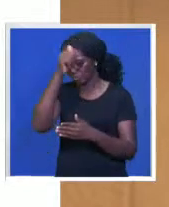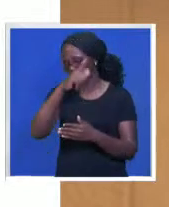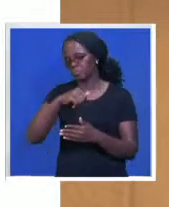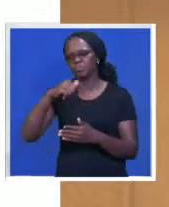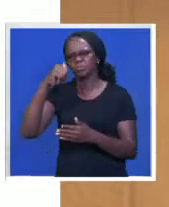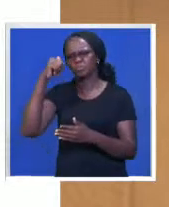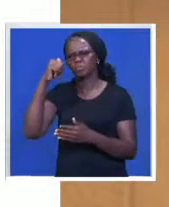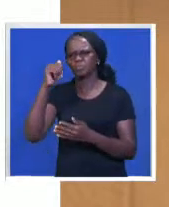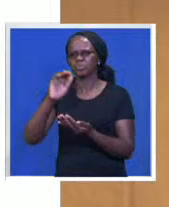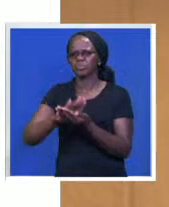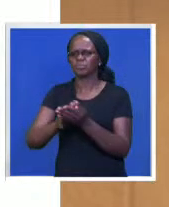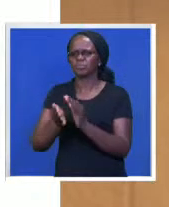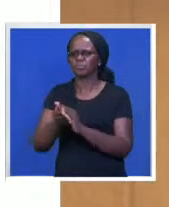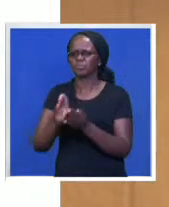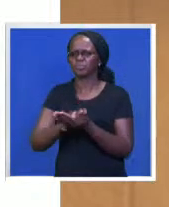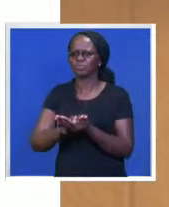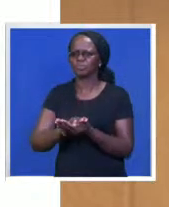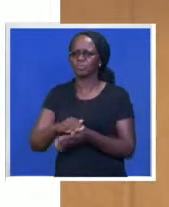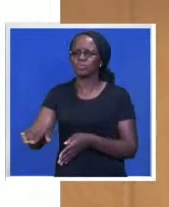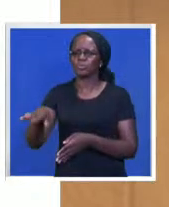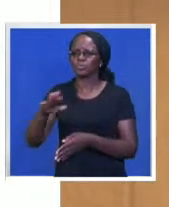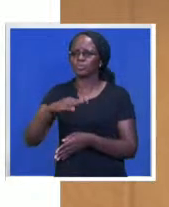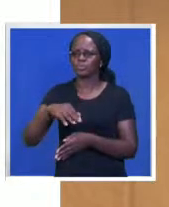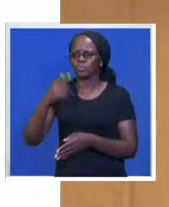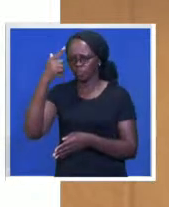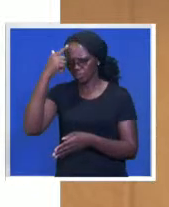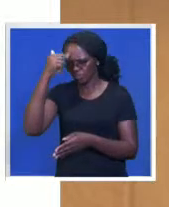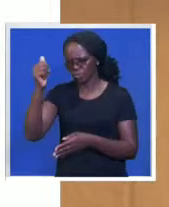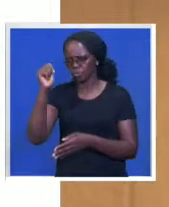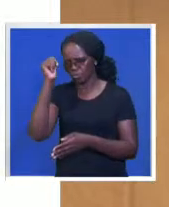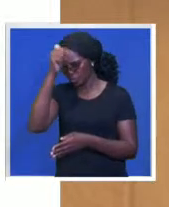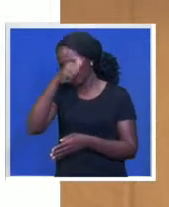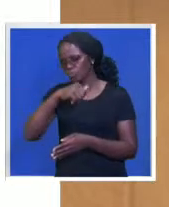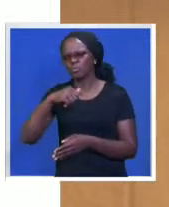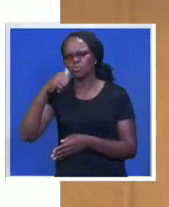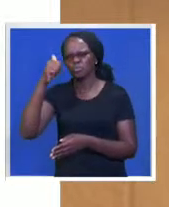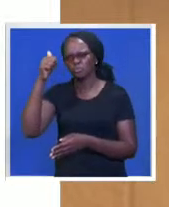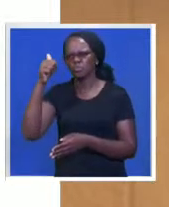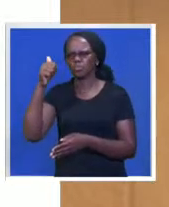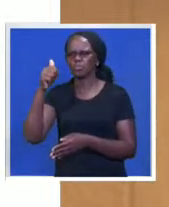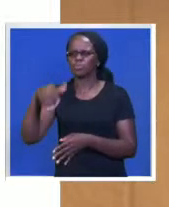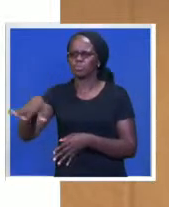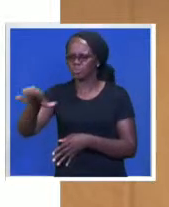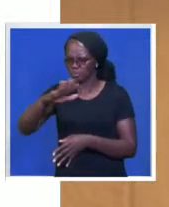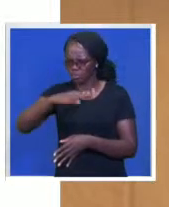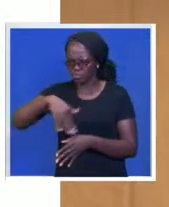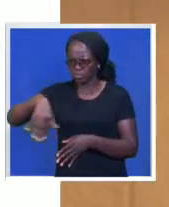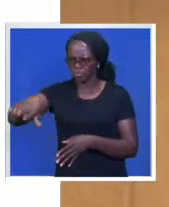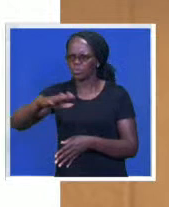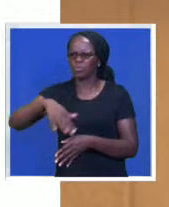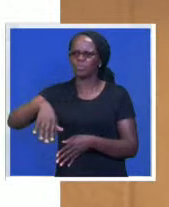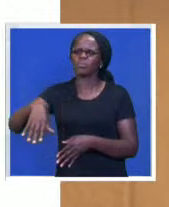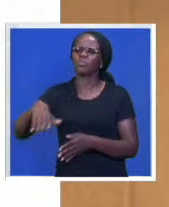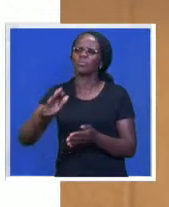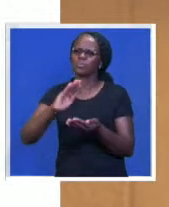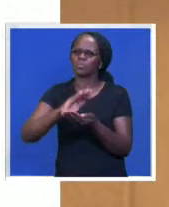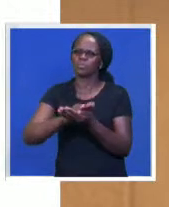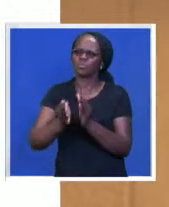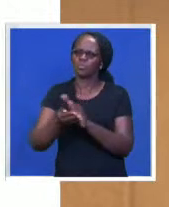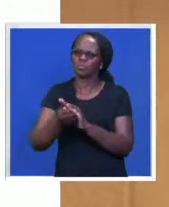we recognize and honor Him as our creator. God is our creator.